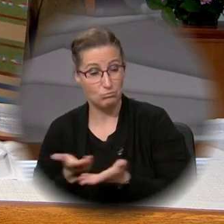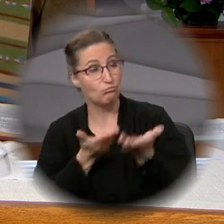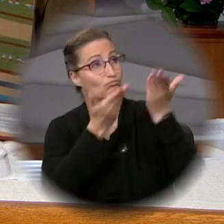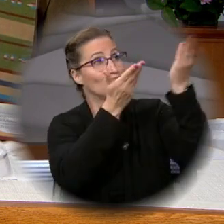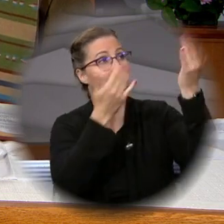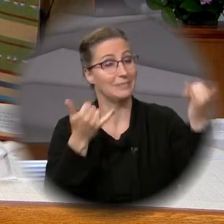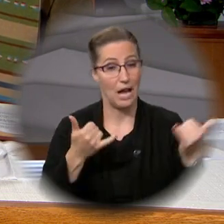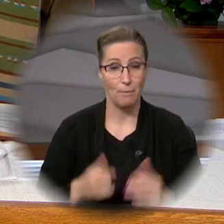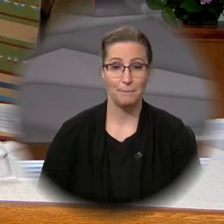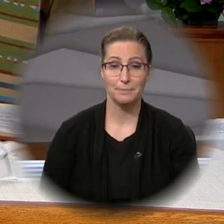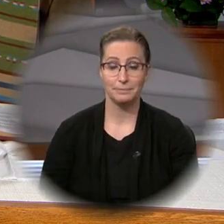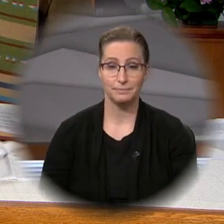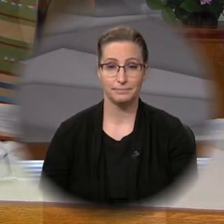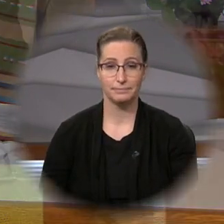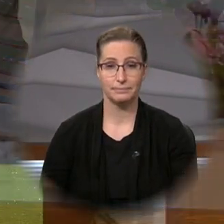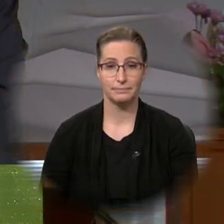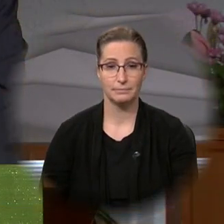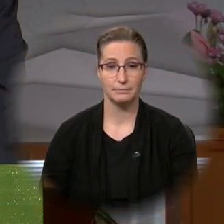God.